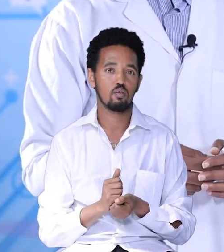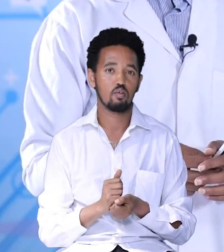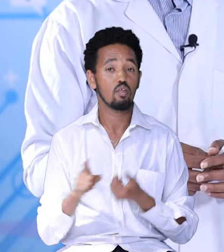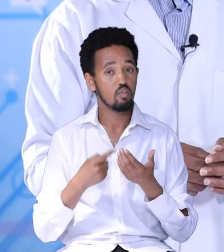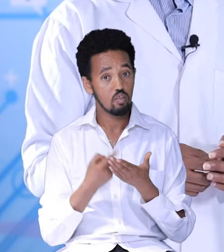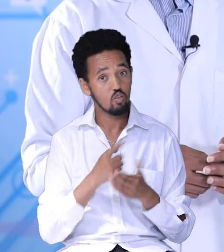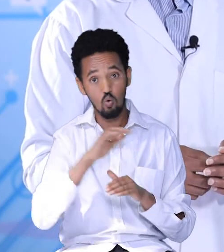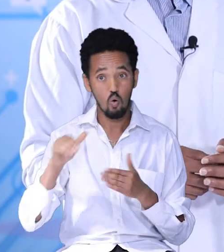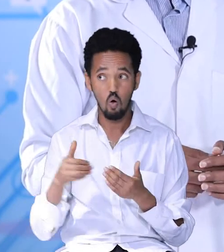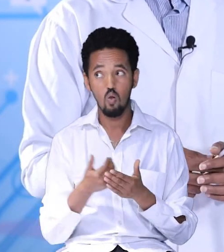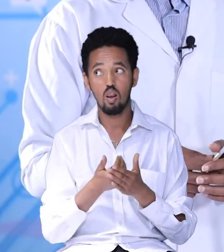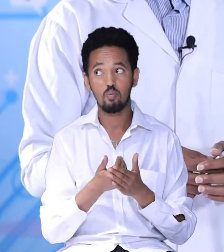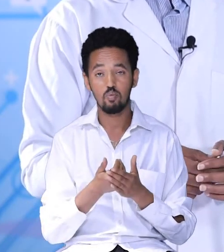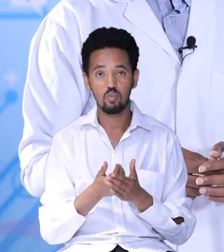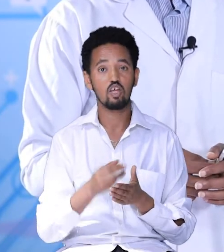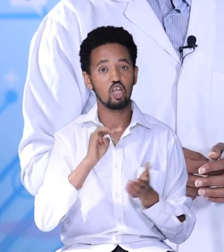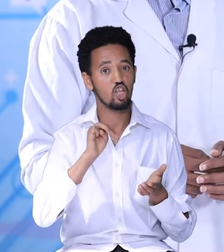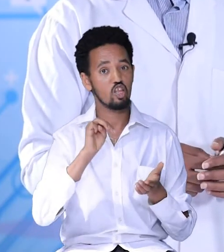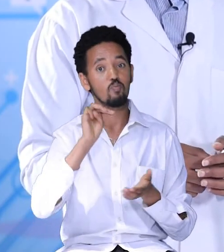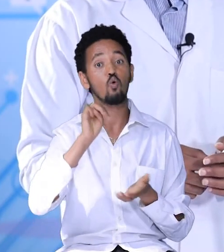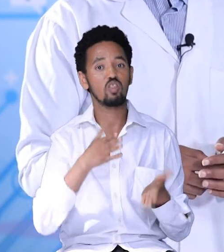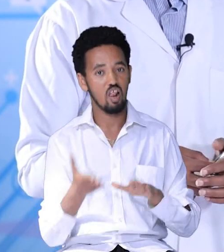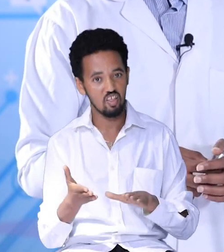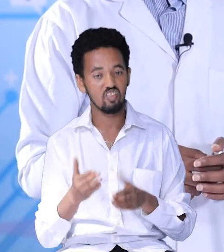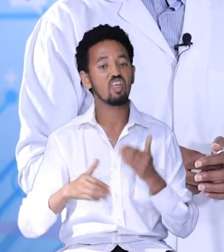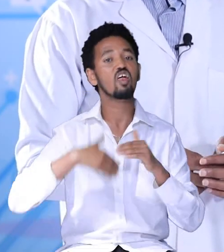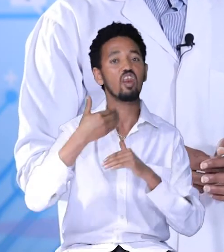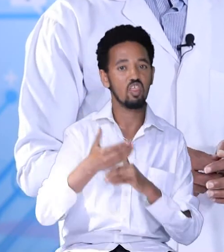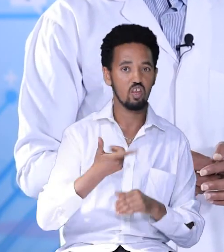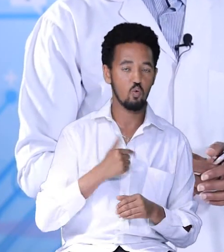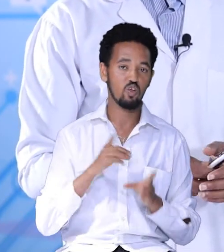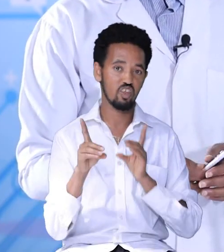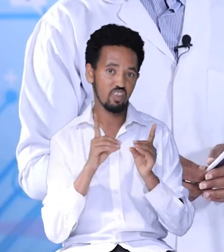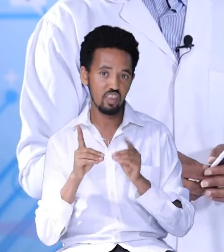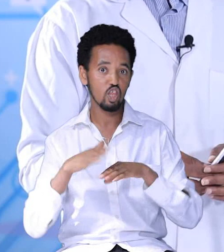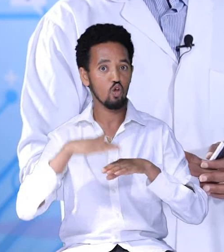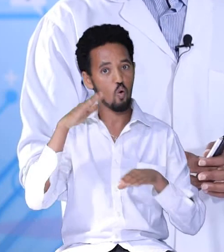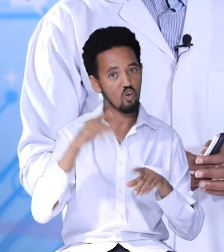This is all about the mortality. Next, we will discuss on the